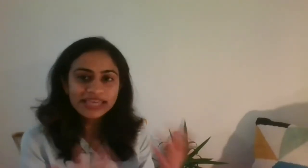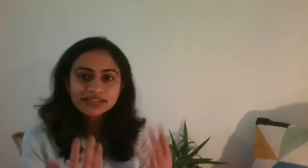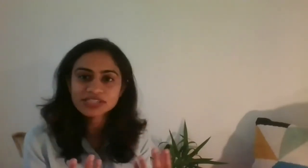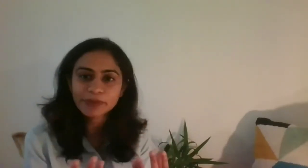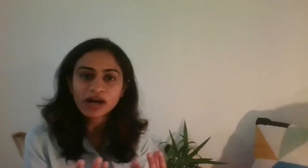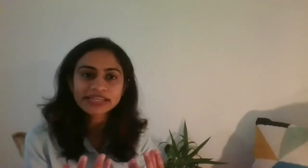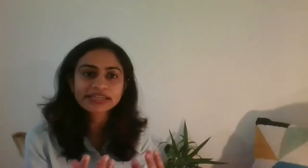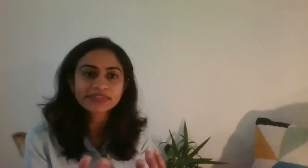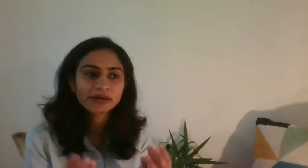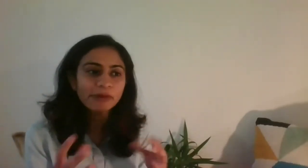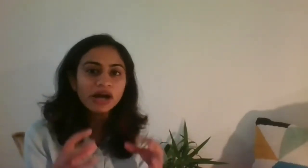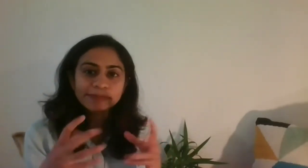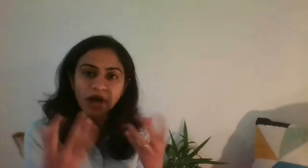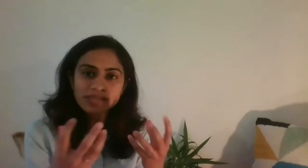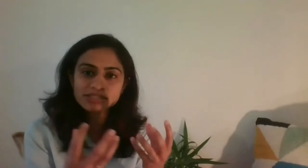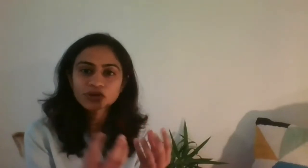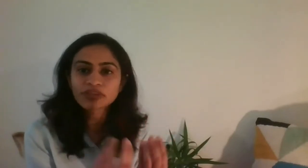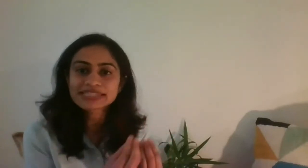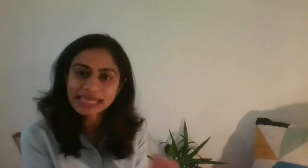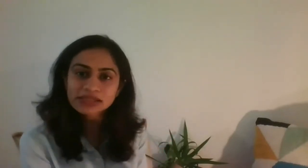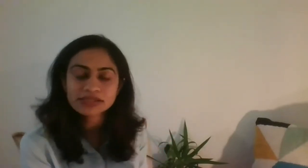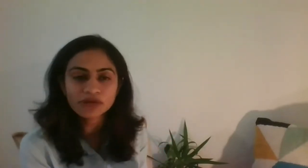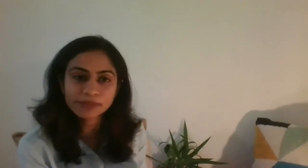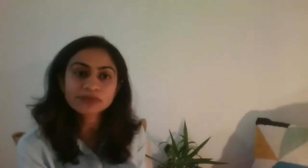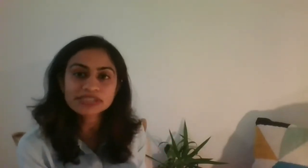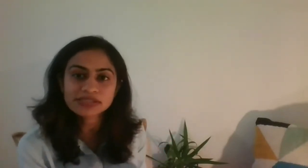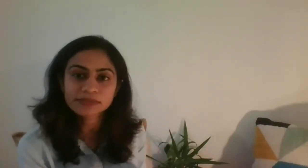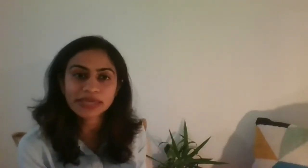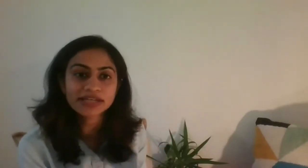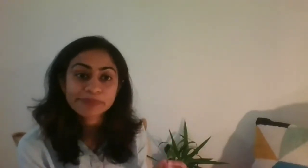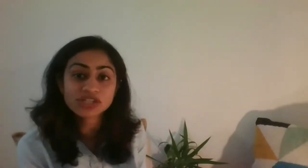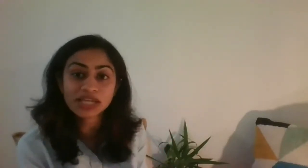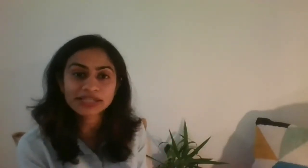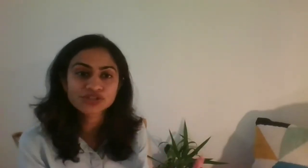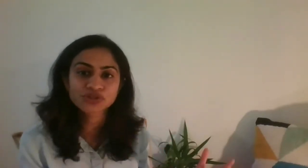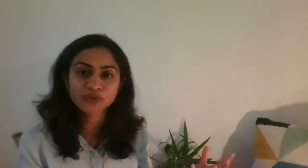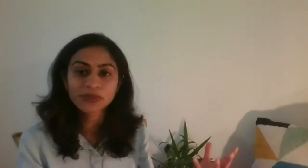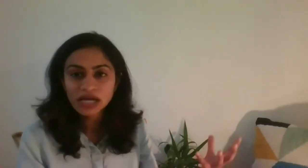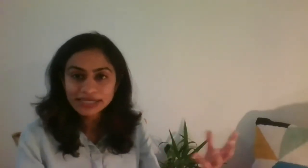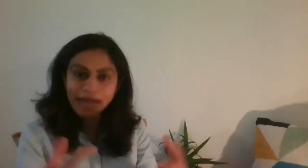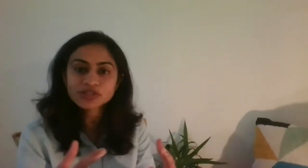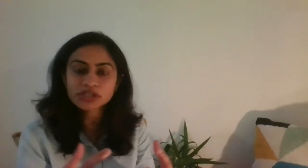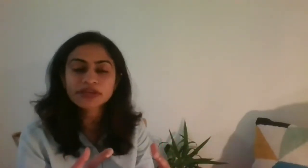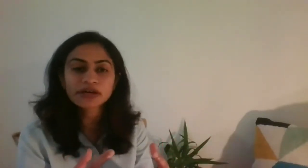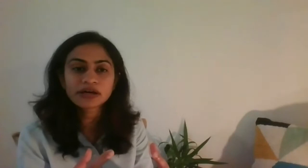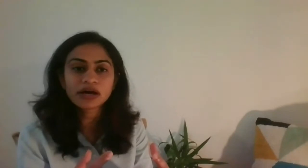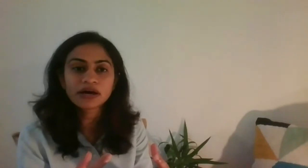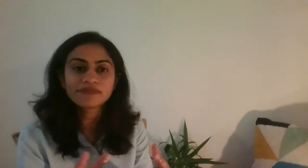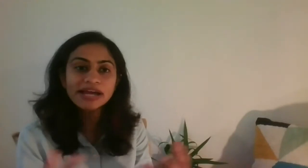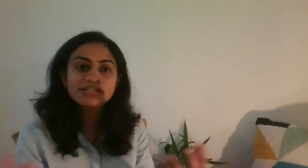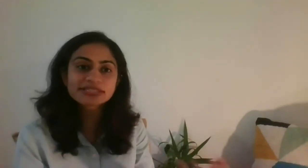virus enters the body process, so there are cells of the immune system that are specialized to capture